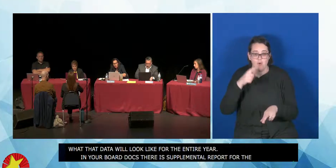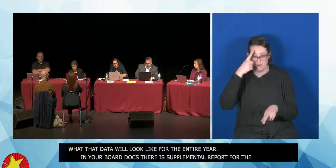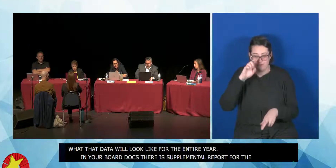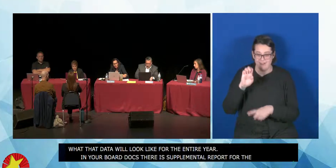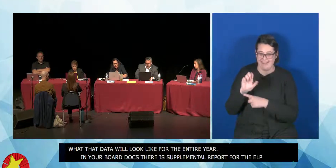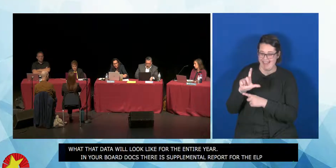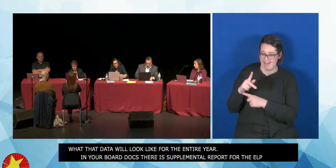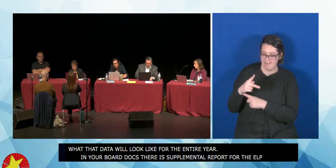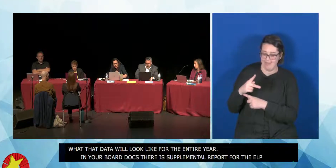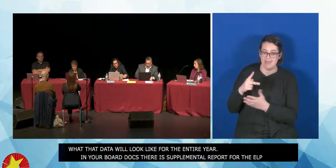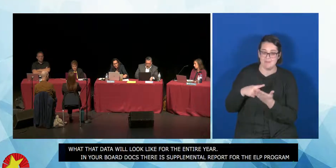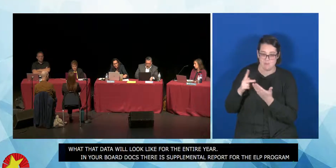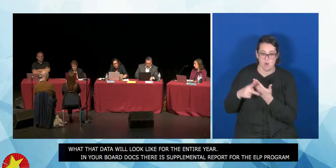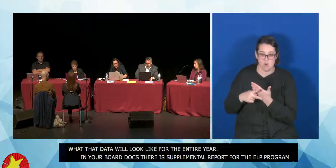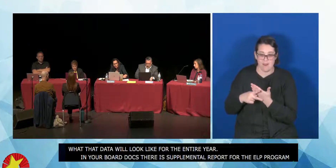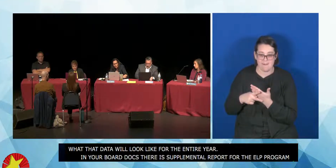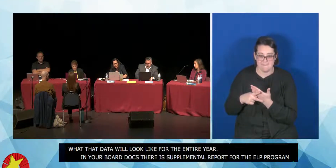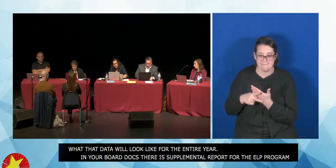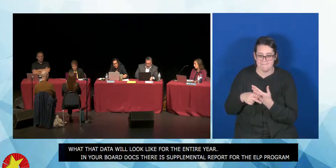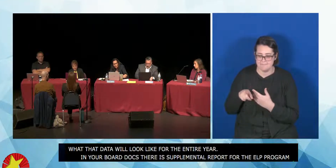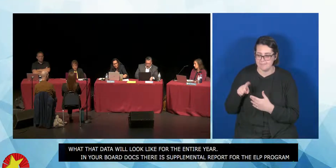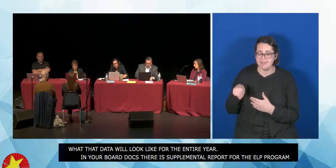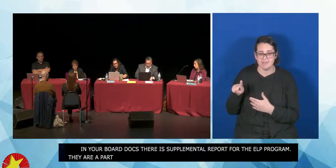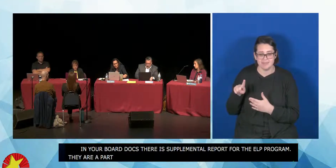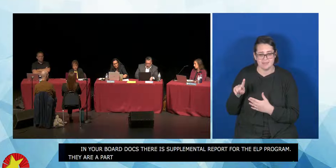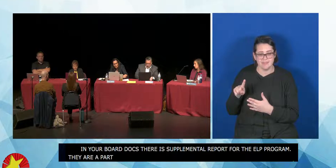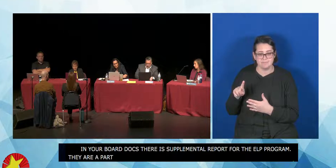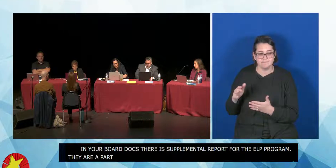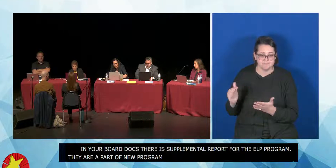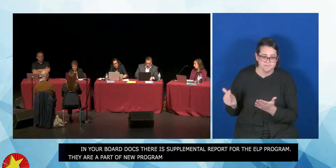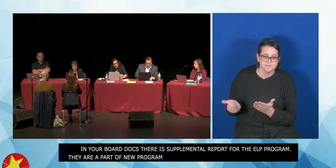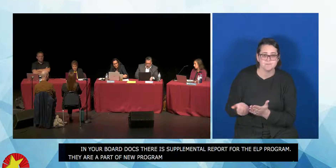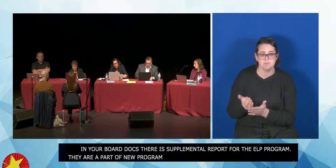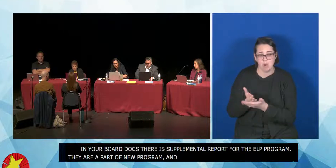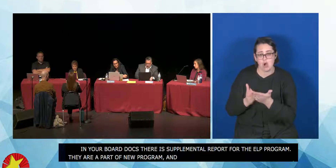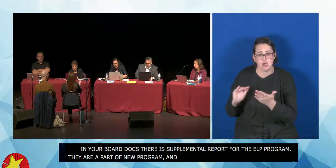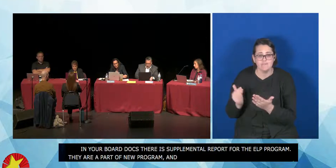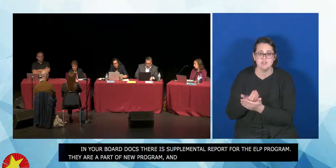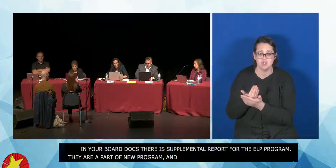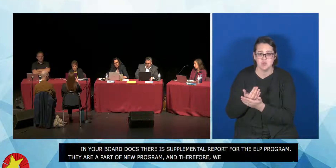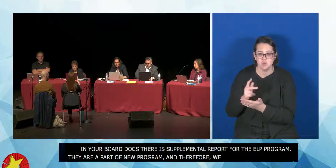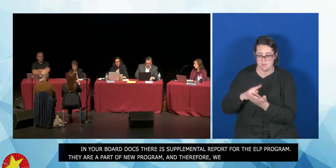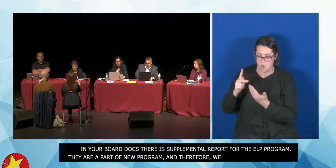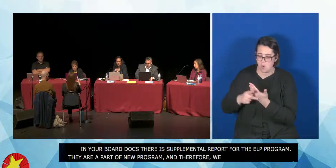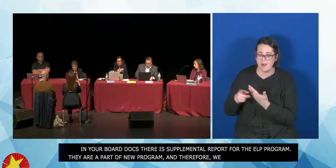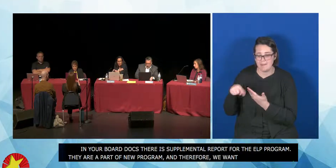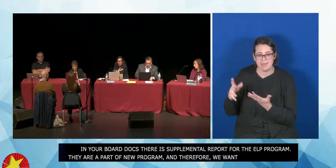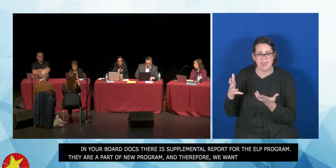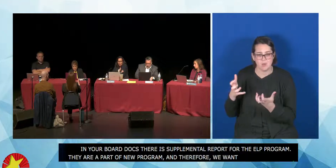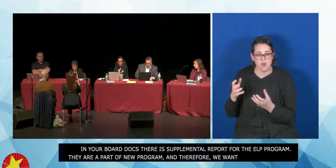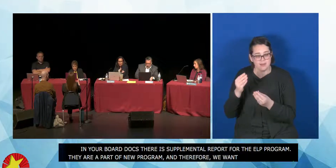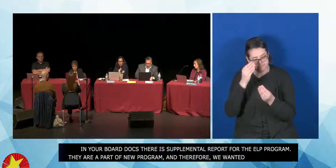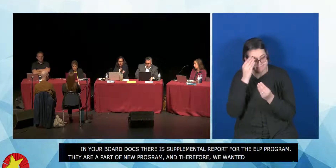new program and therefore wanted to provide a full comprehensive